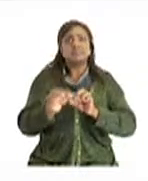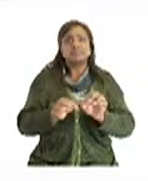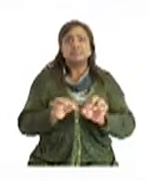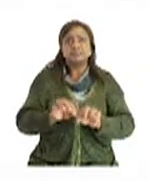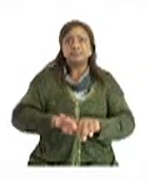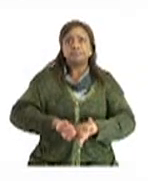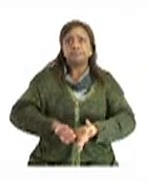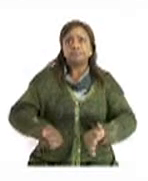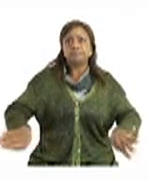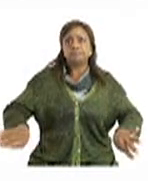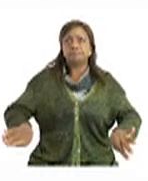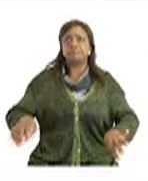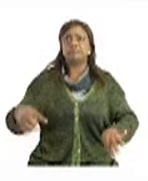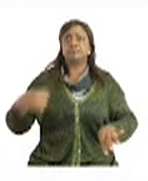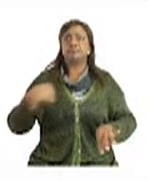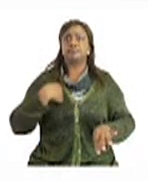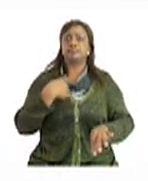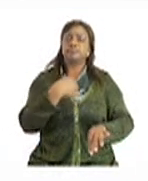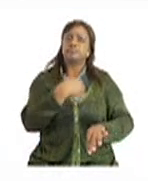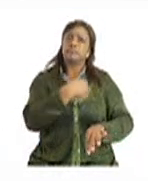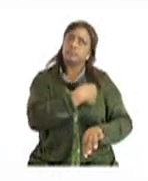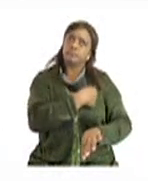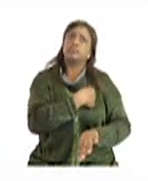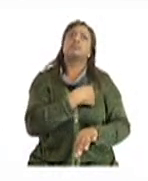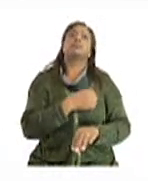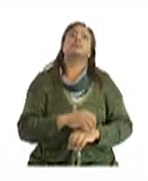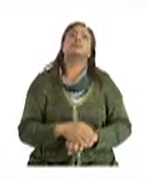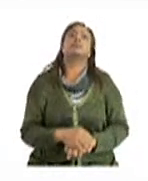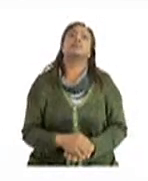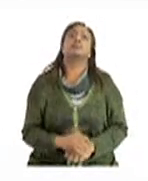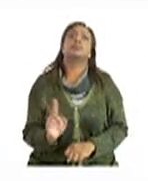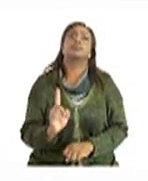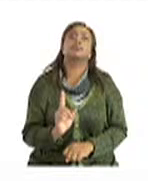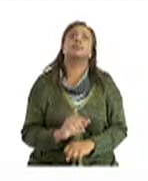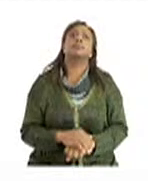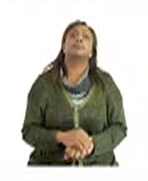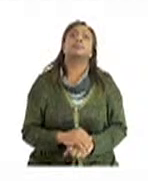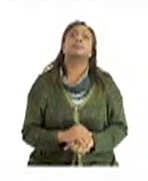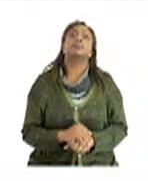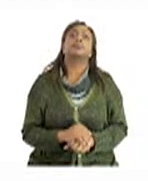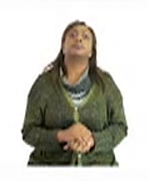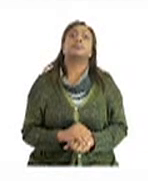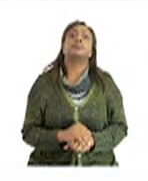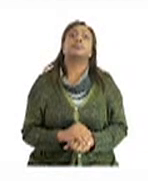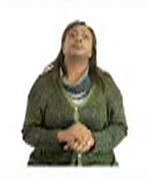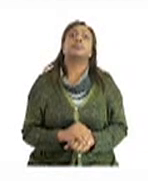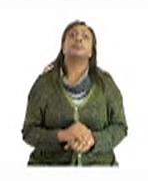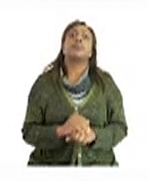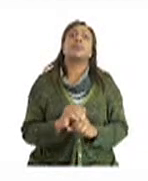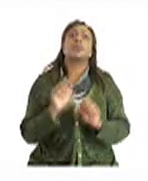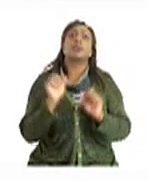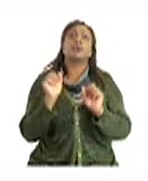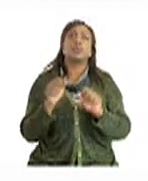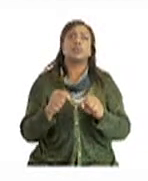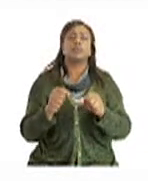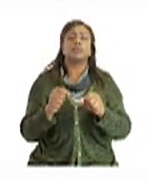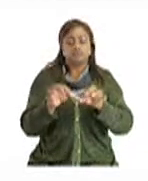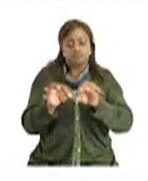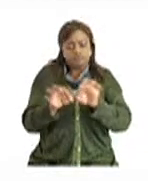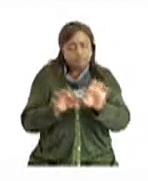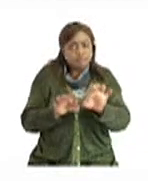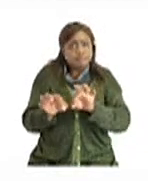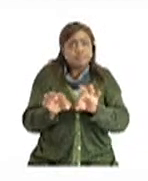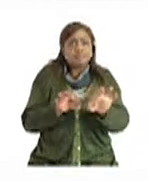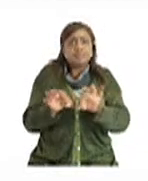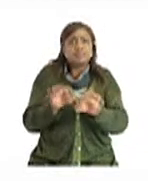differences between the reproductive organs of a male and female from given diagrams. You should also be able